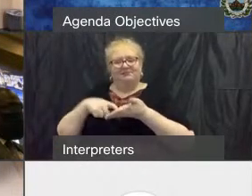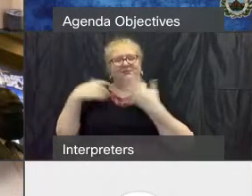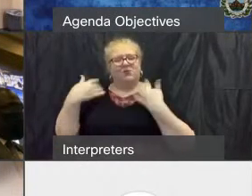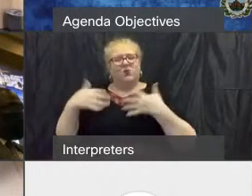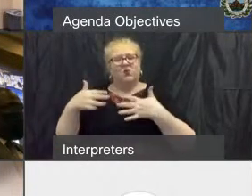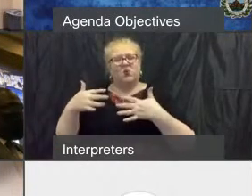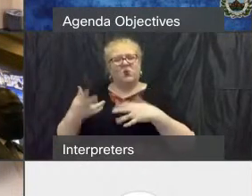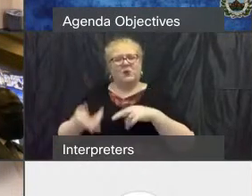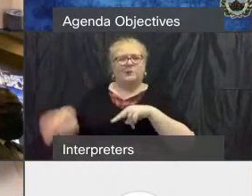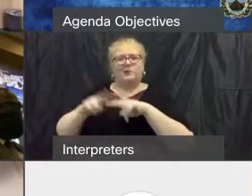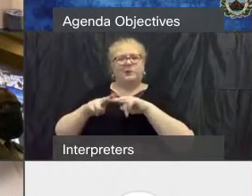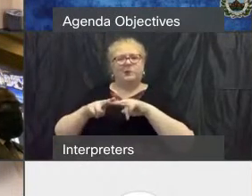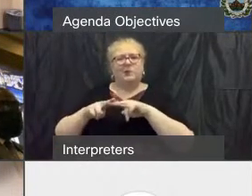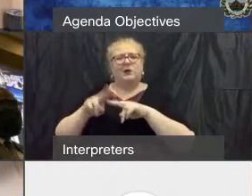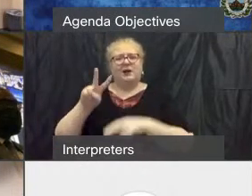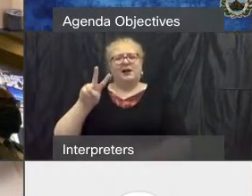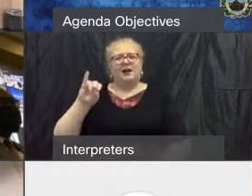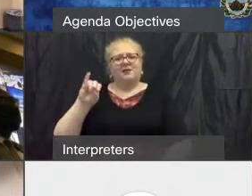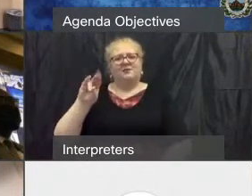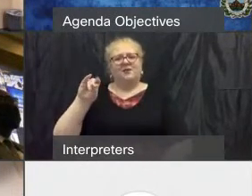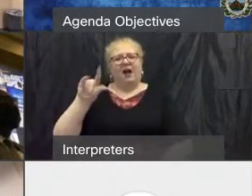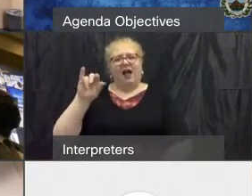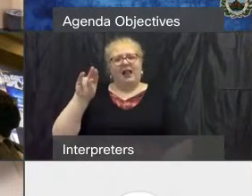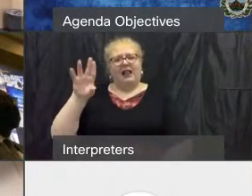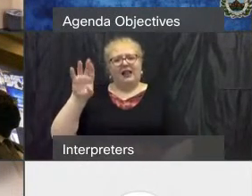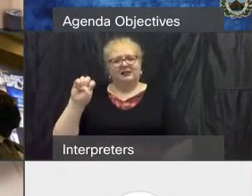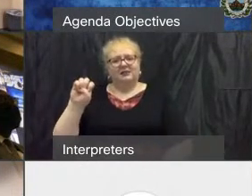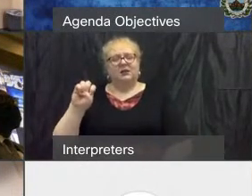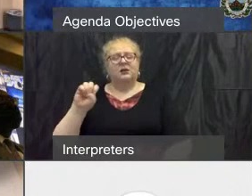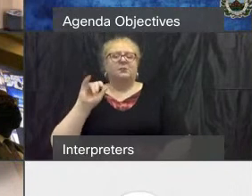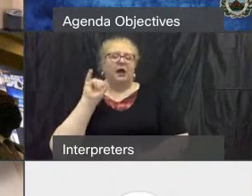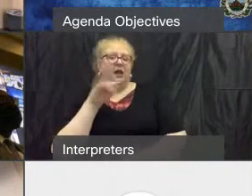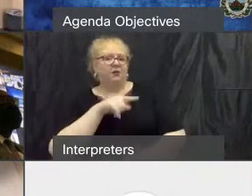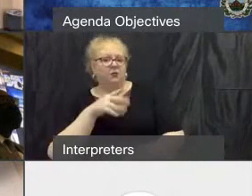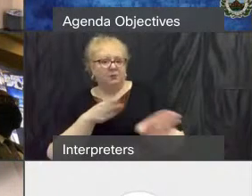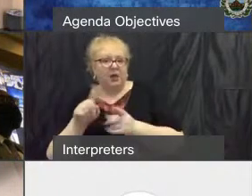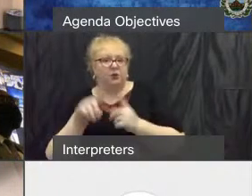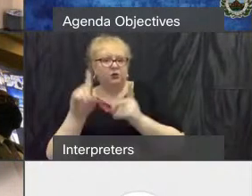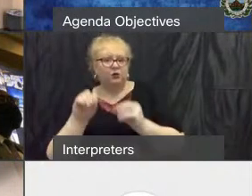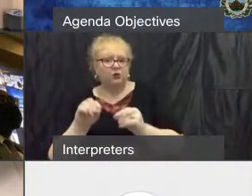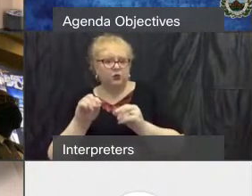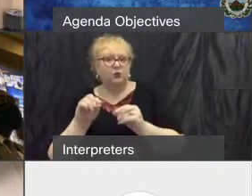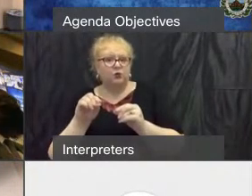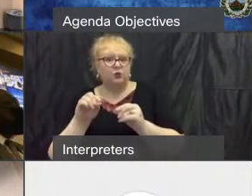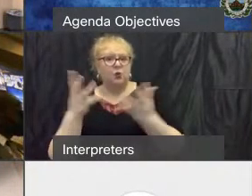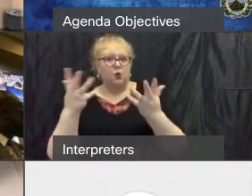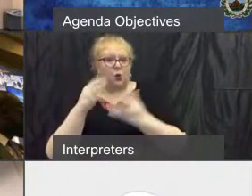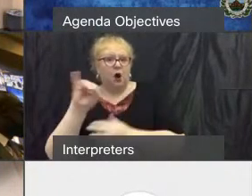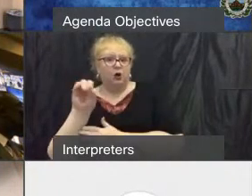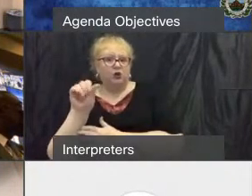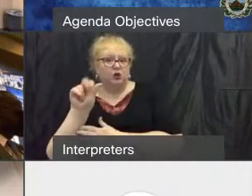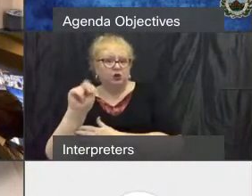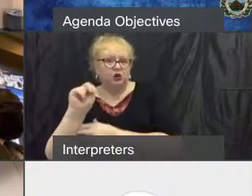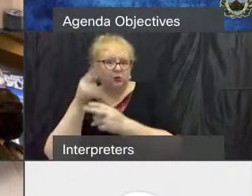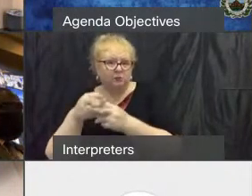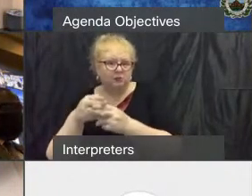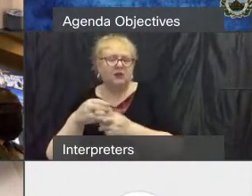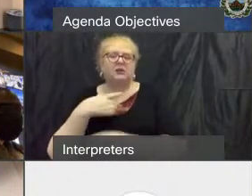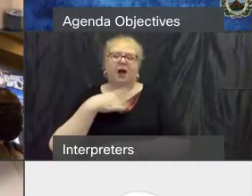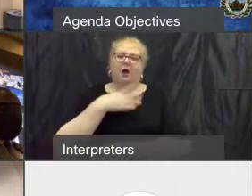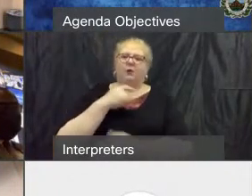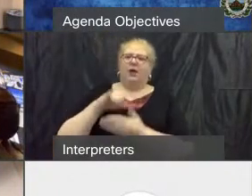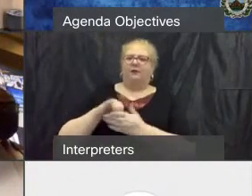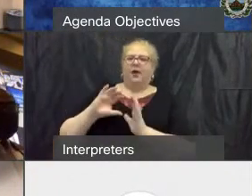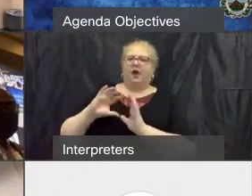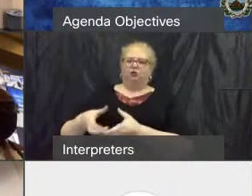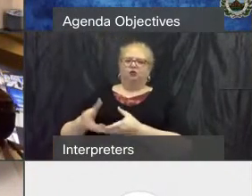do, you guys are planning on doing what Joan made reference to, I'd like to have that group included as well. And that's a good example of